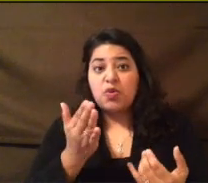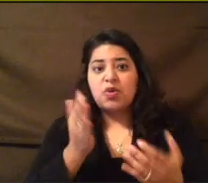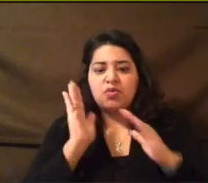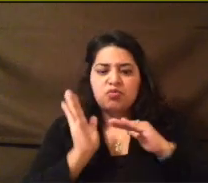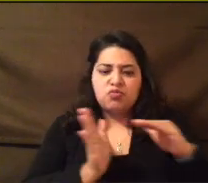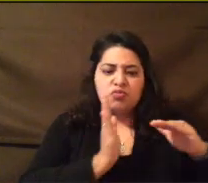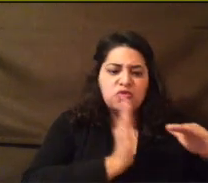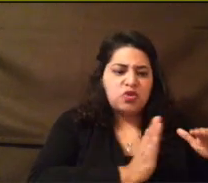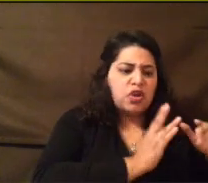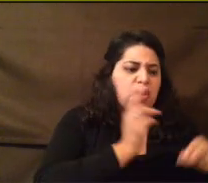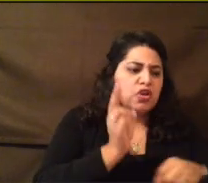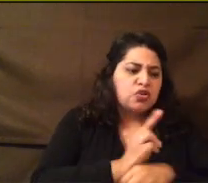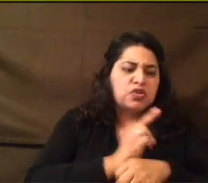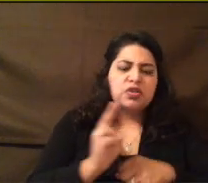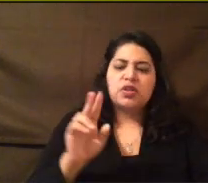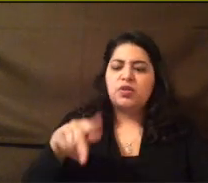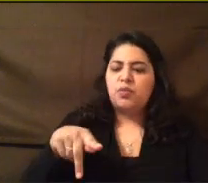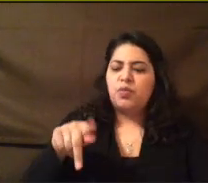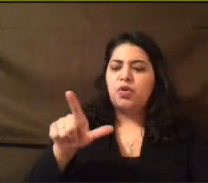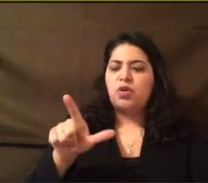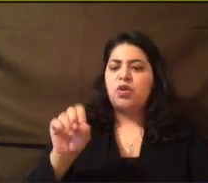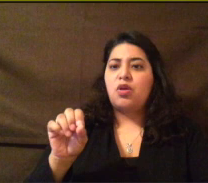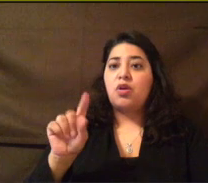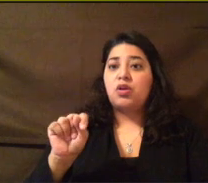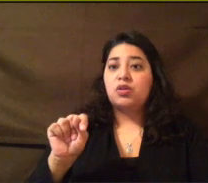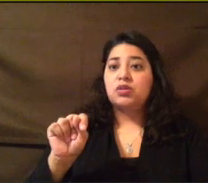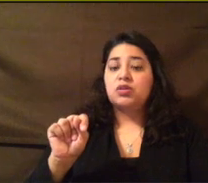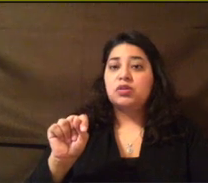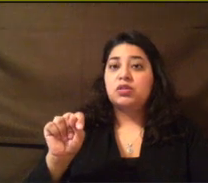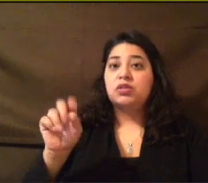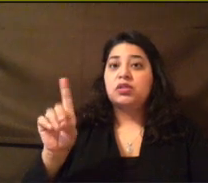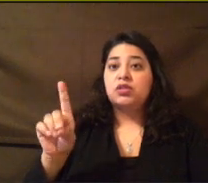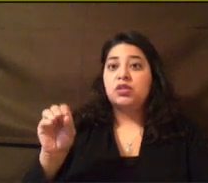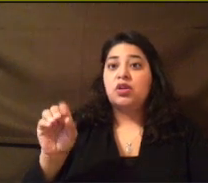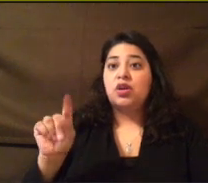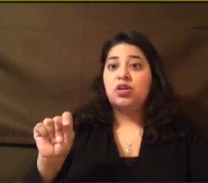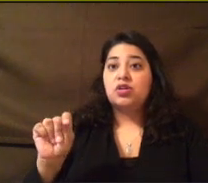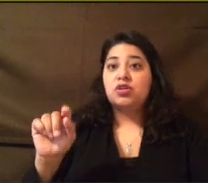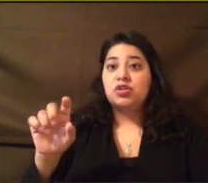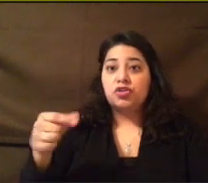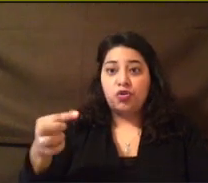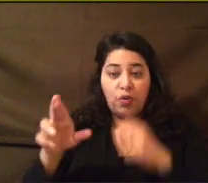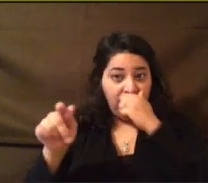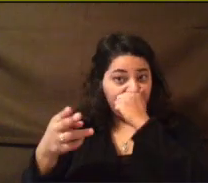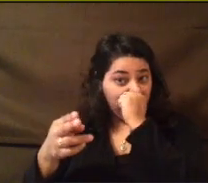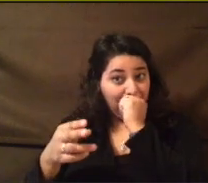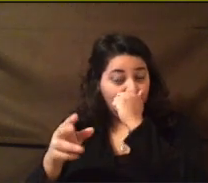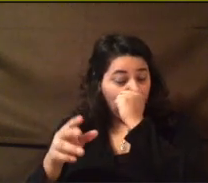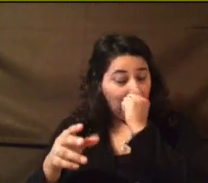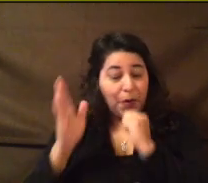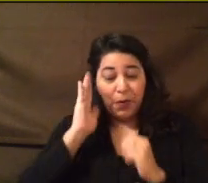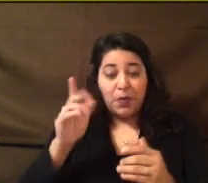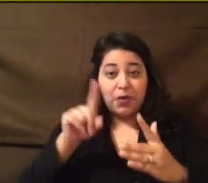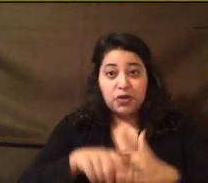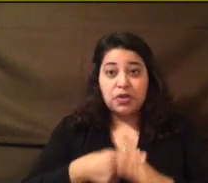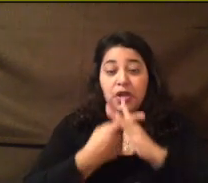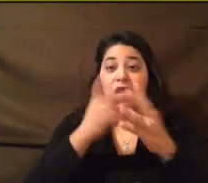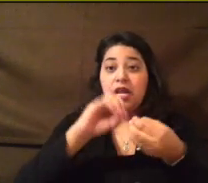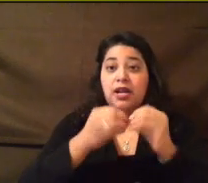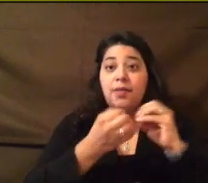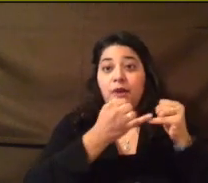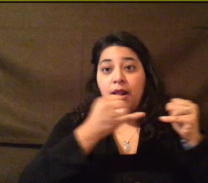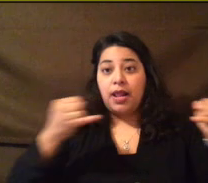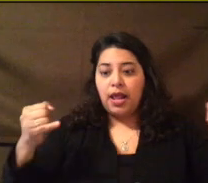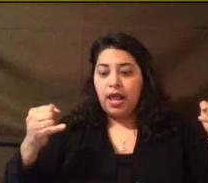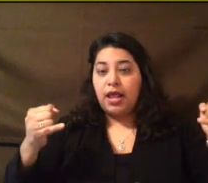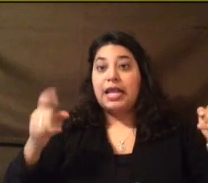leave it as a frequency table. And today we're going to organize it into a dot plot. So I am going to make